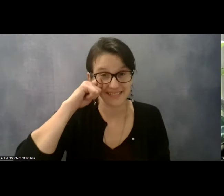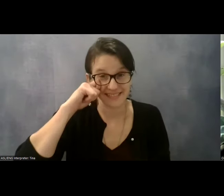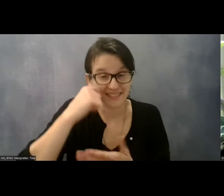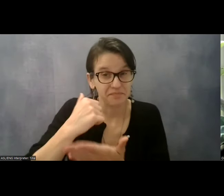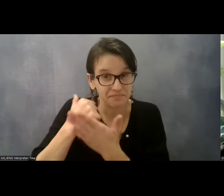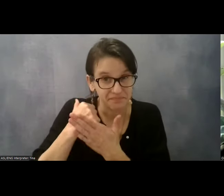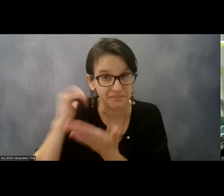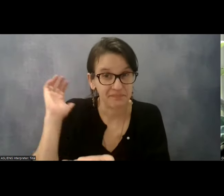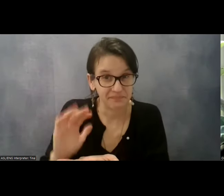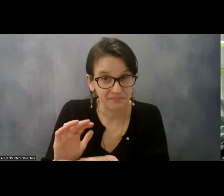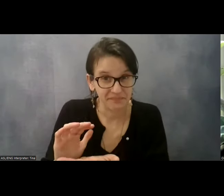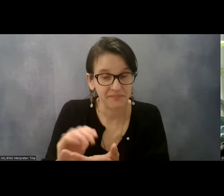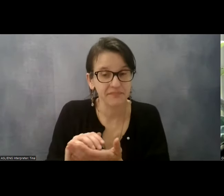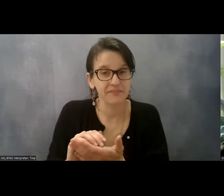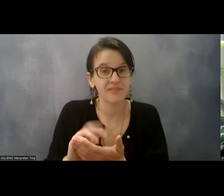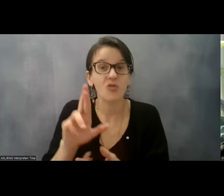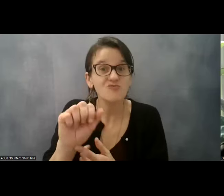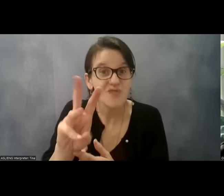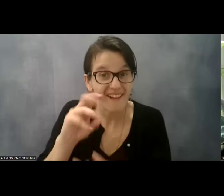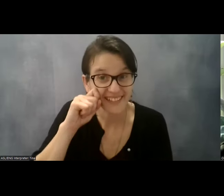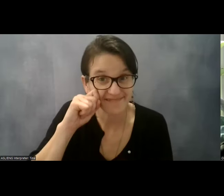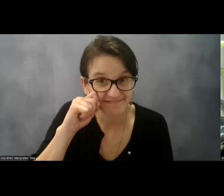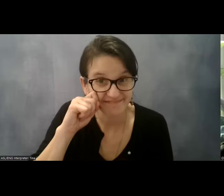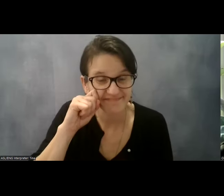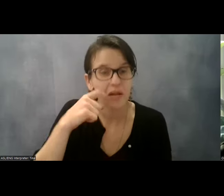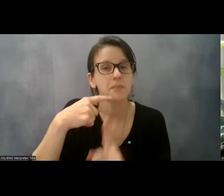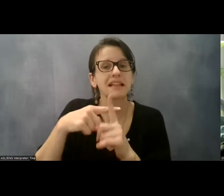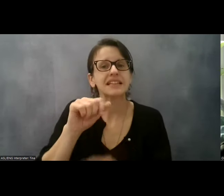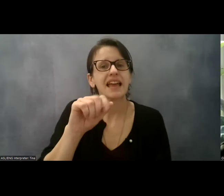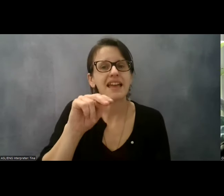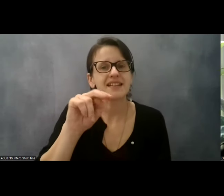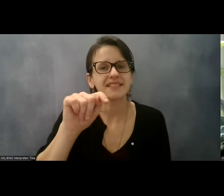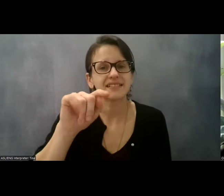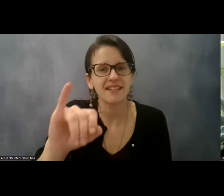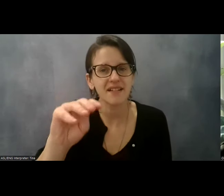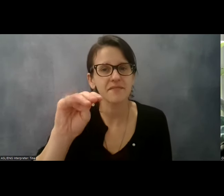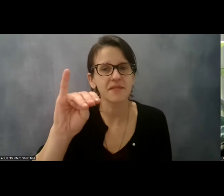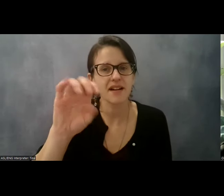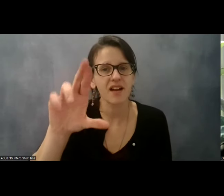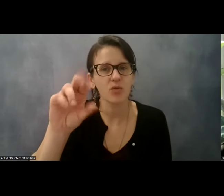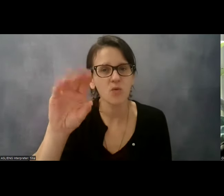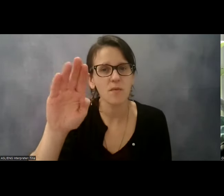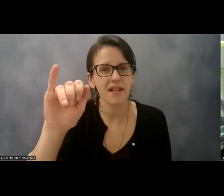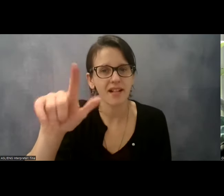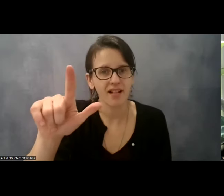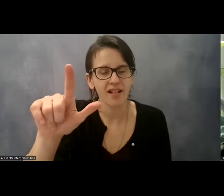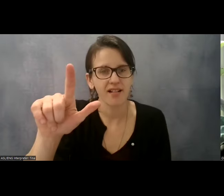have antimicrobial properties, especially helping to protect against